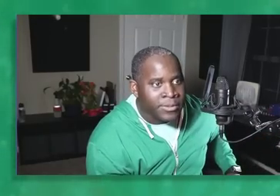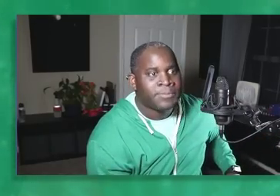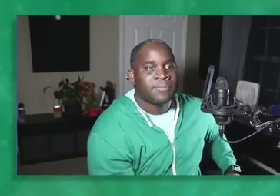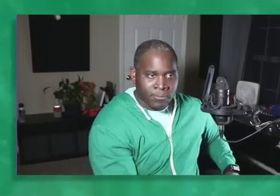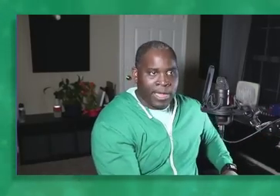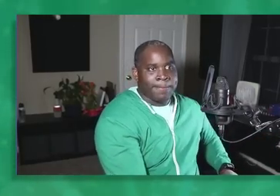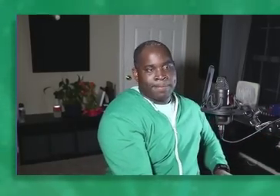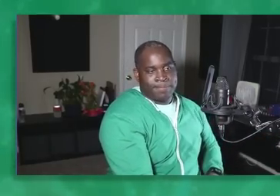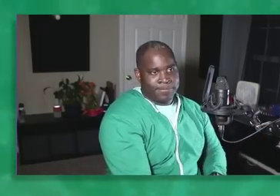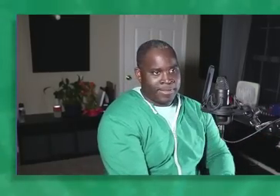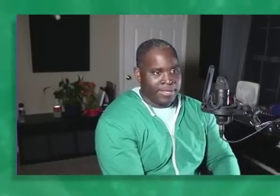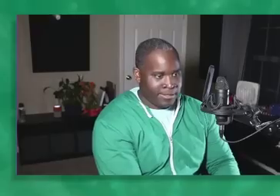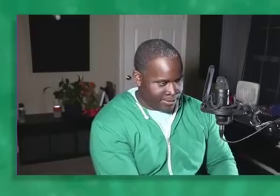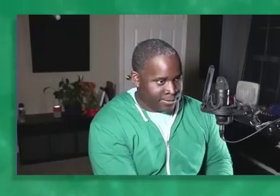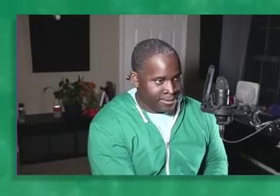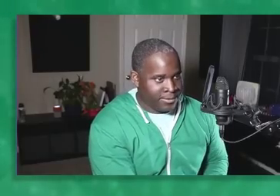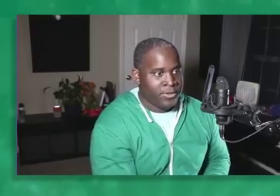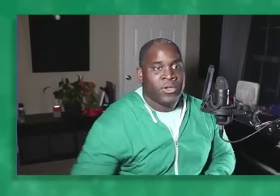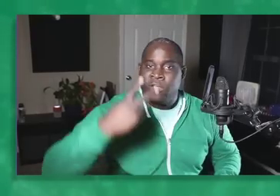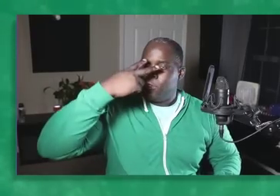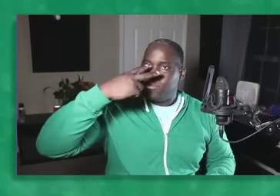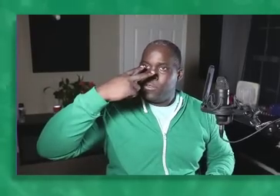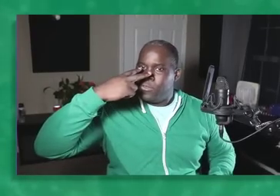her. Right.